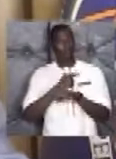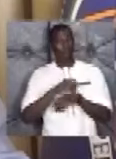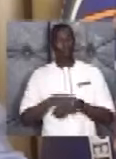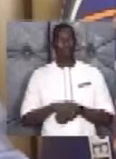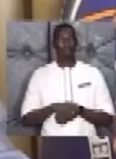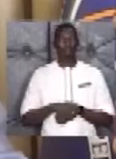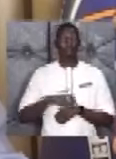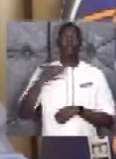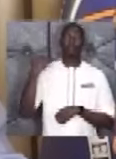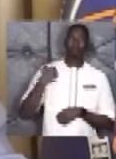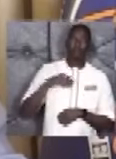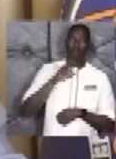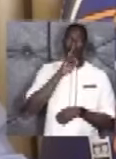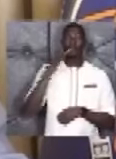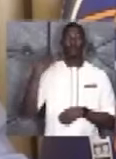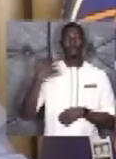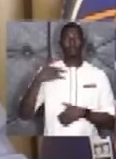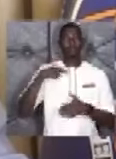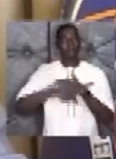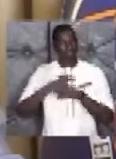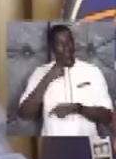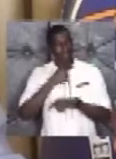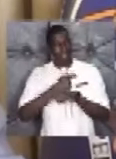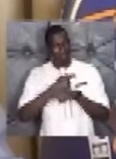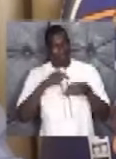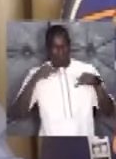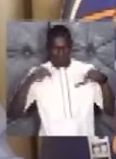Gambians, residents of the Gambia.